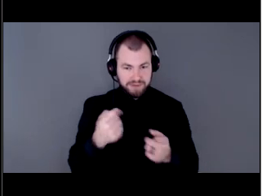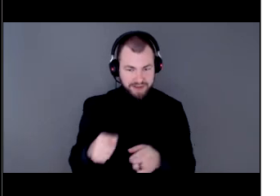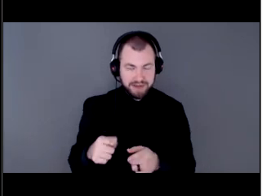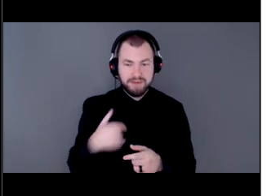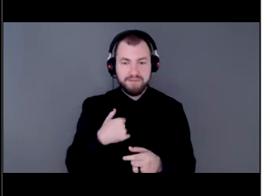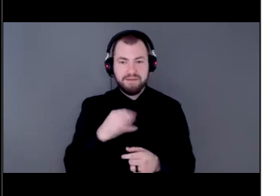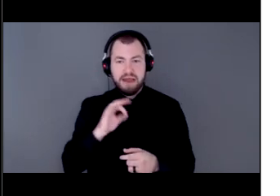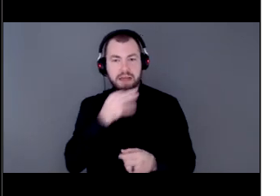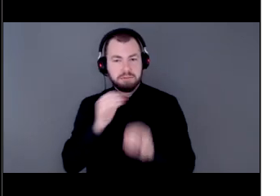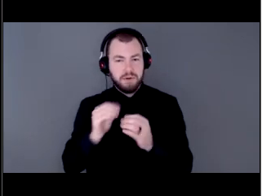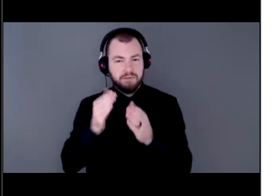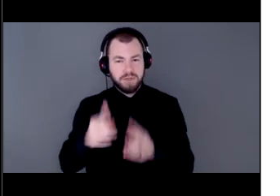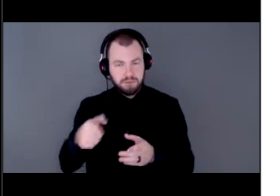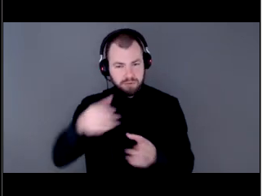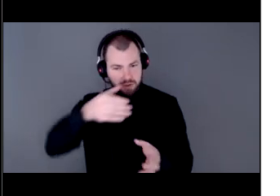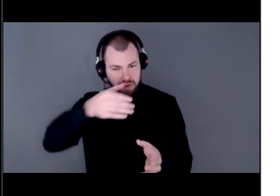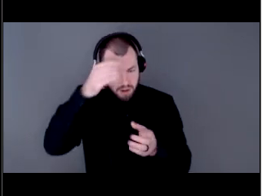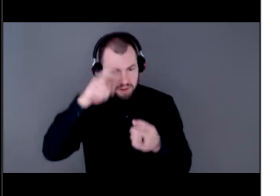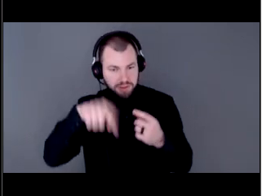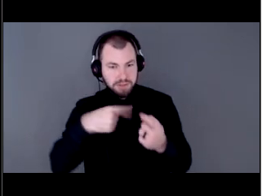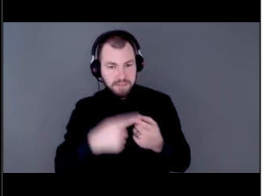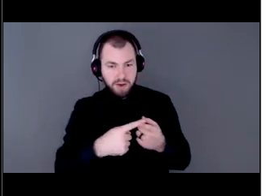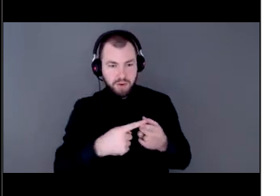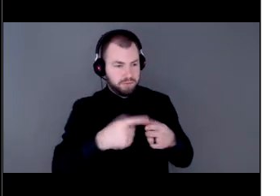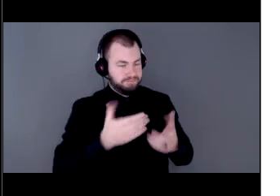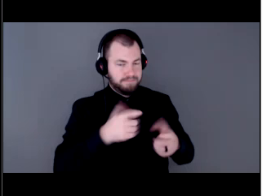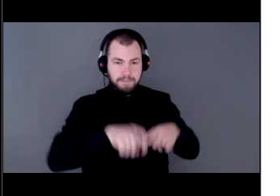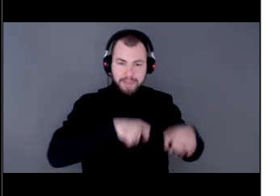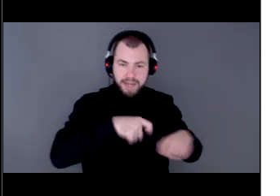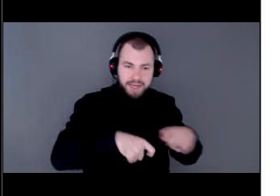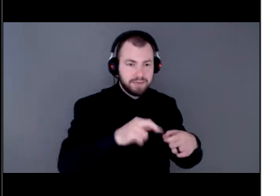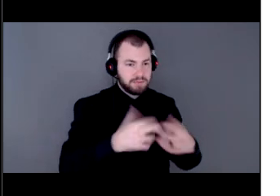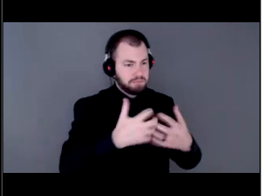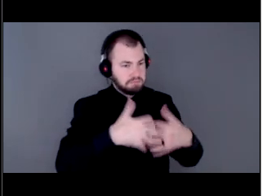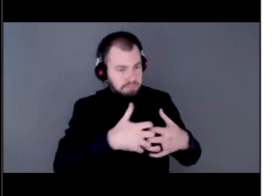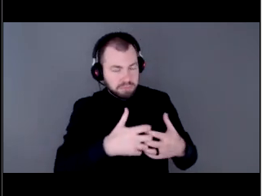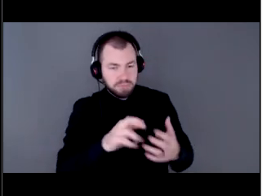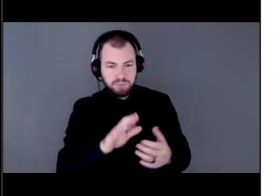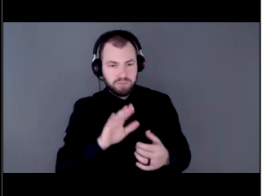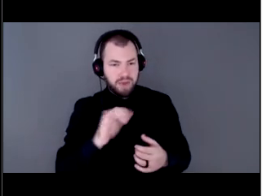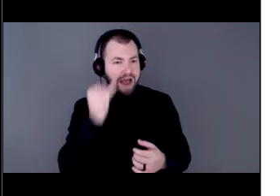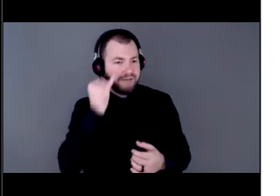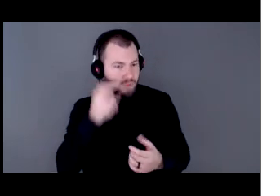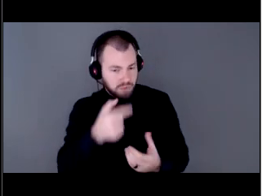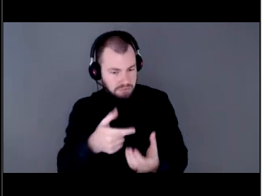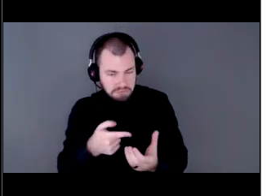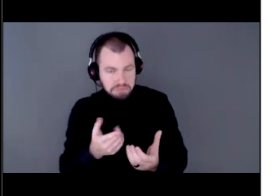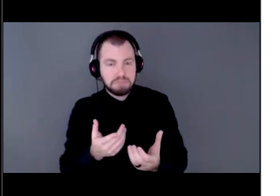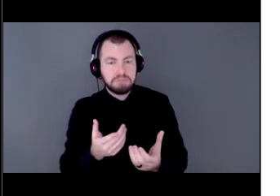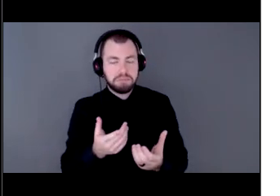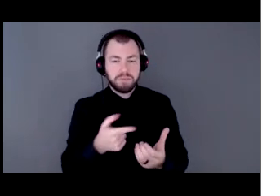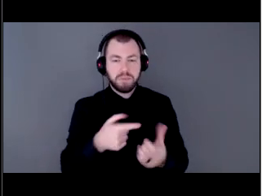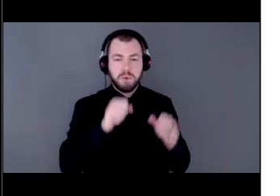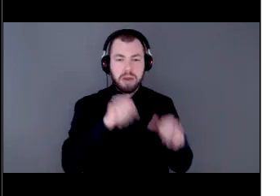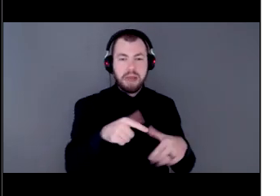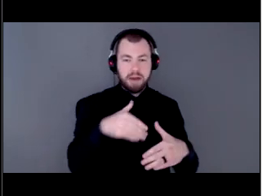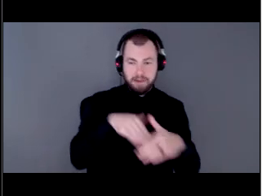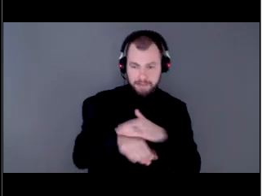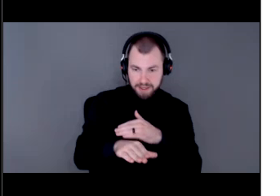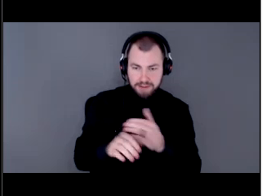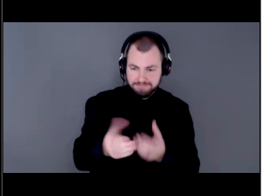have knowledge about sewing or bike repair or your iPhone and how it works. And you can come in and help get